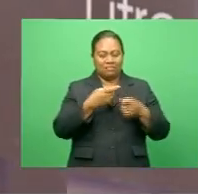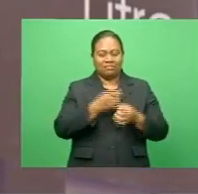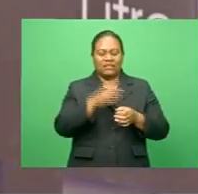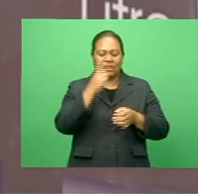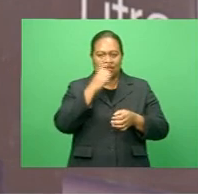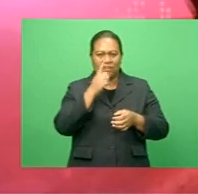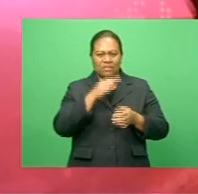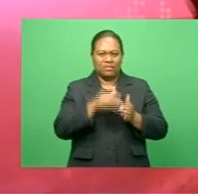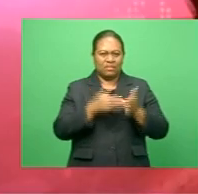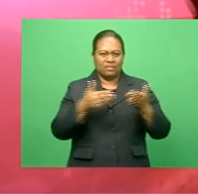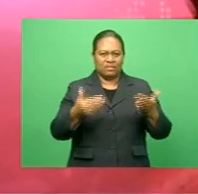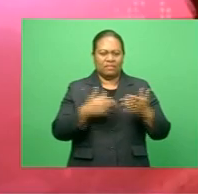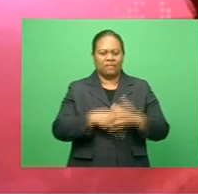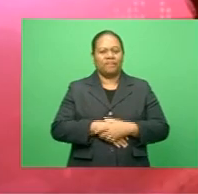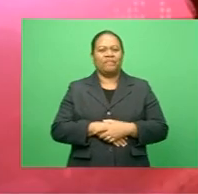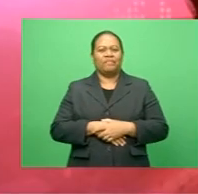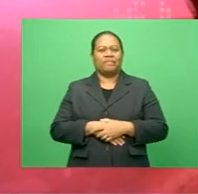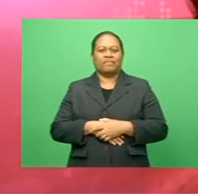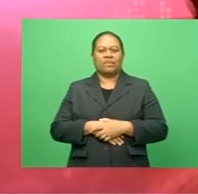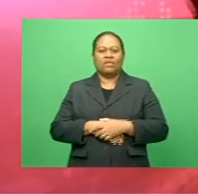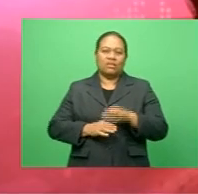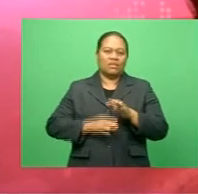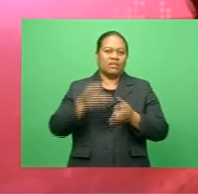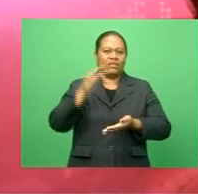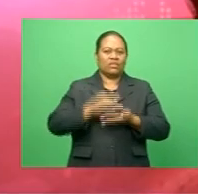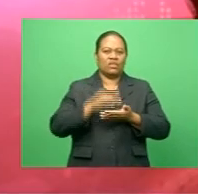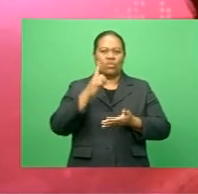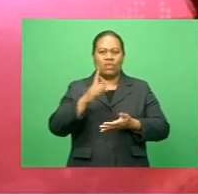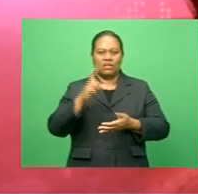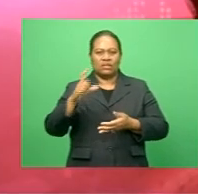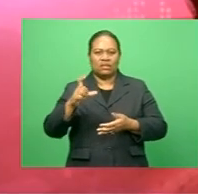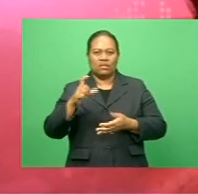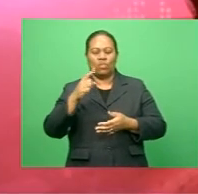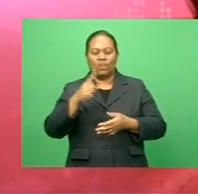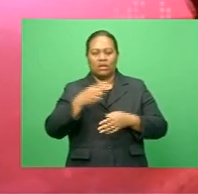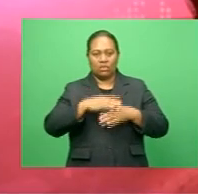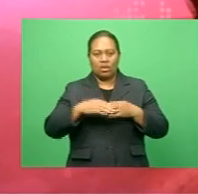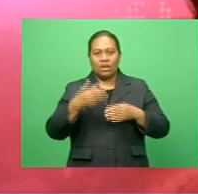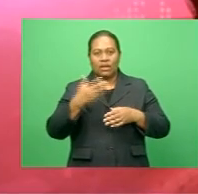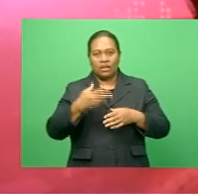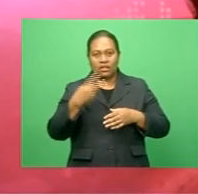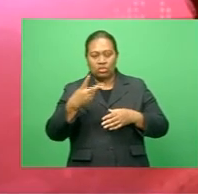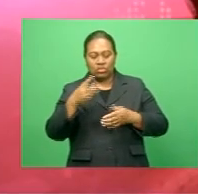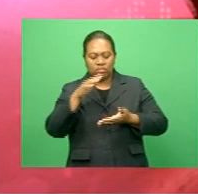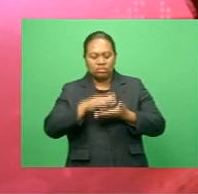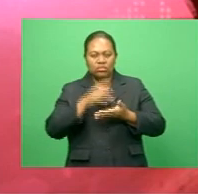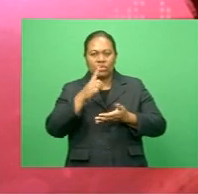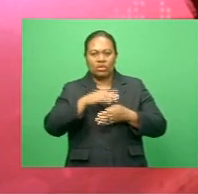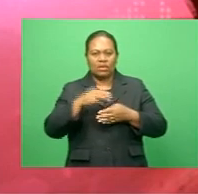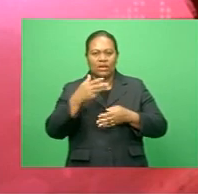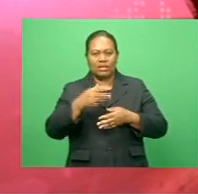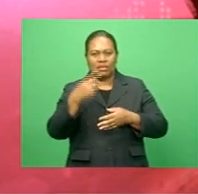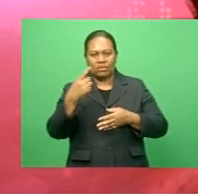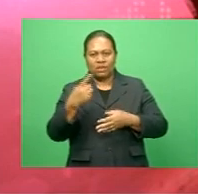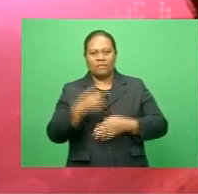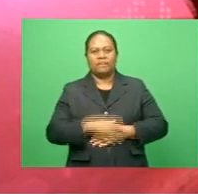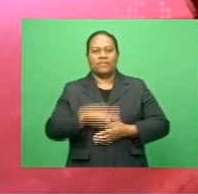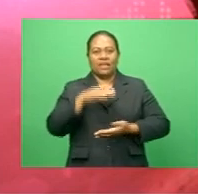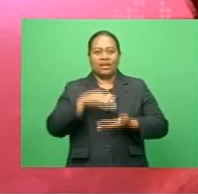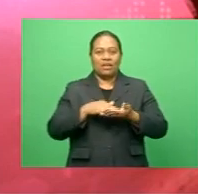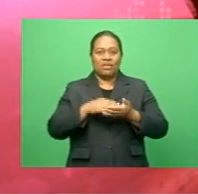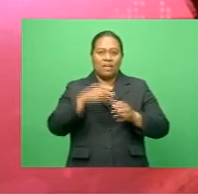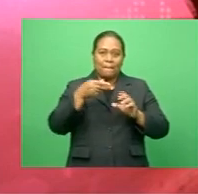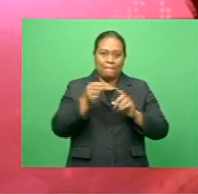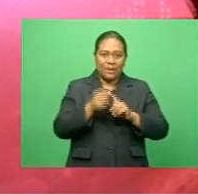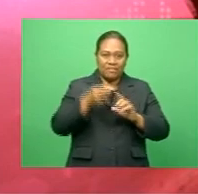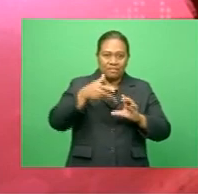for unleaded will decrease 1 cent from $1.92 to $1.91 per litre. The price of premix will drop 2